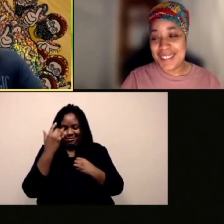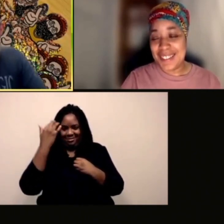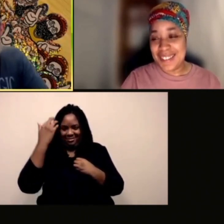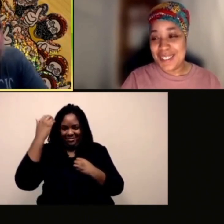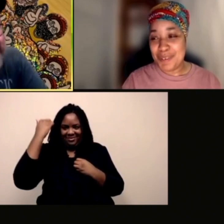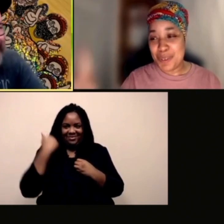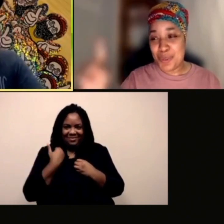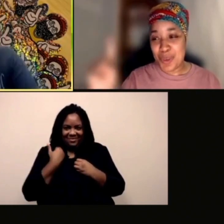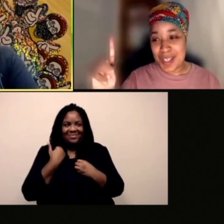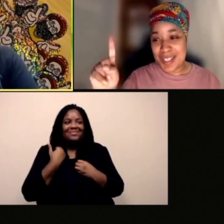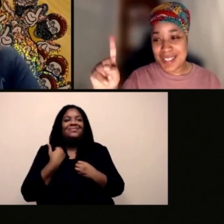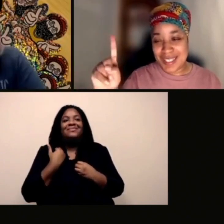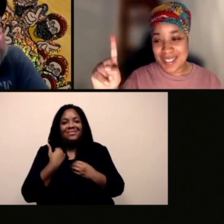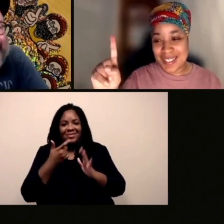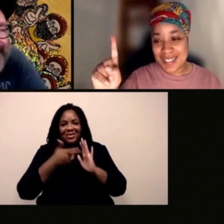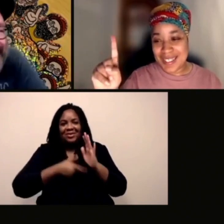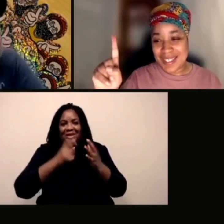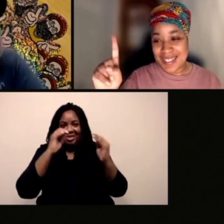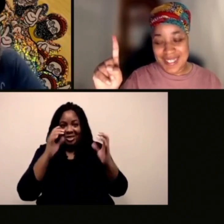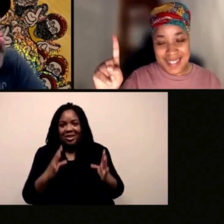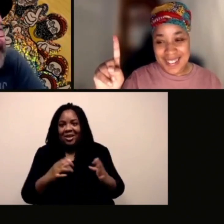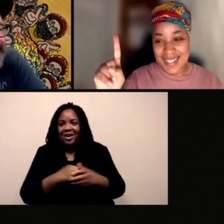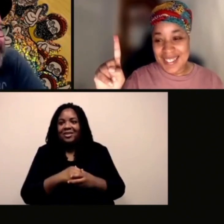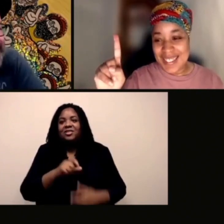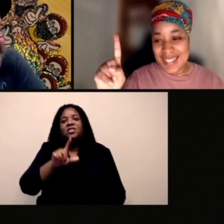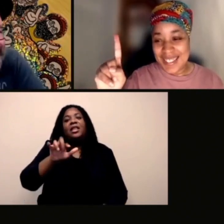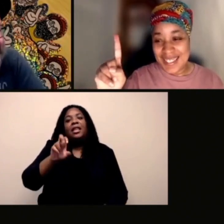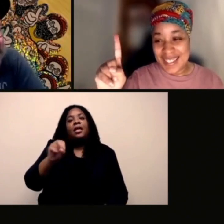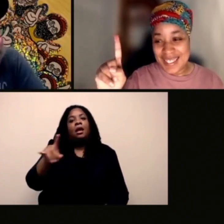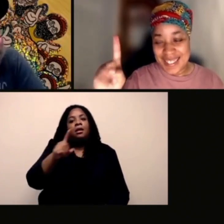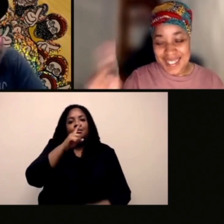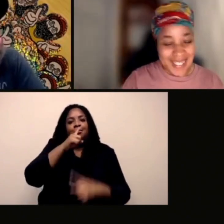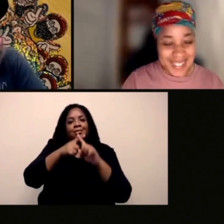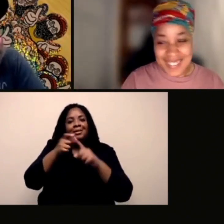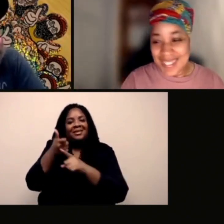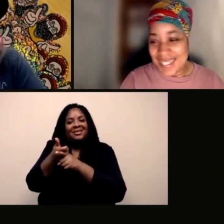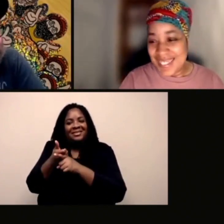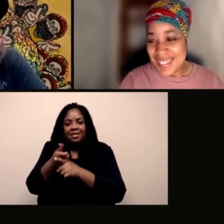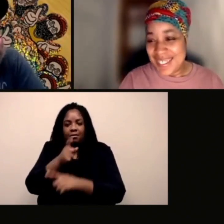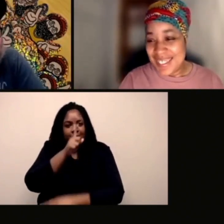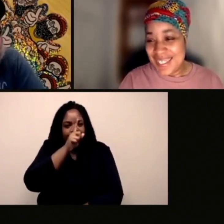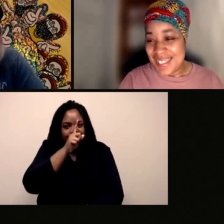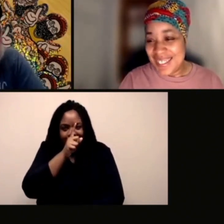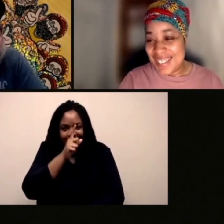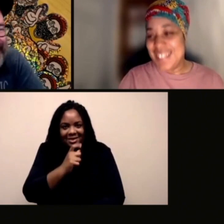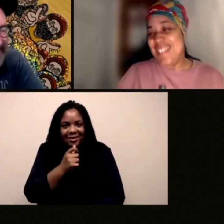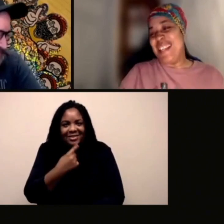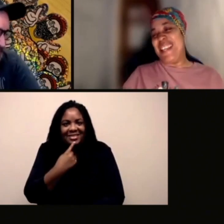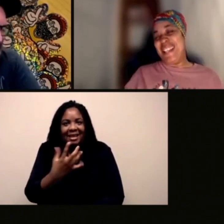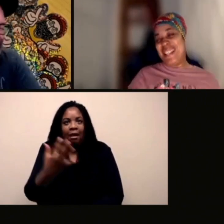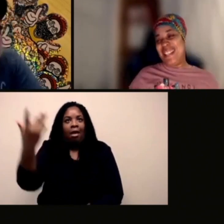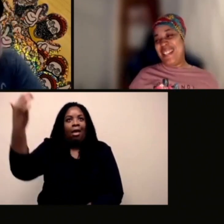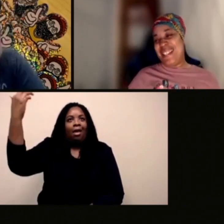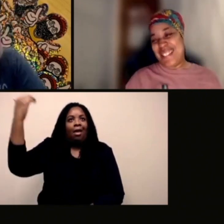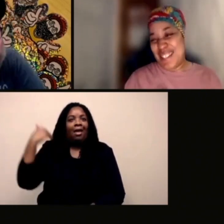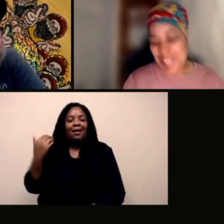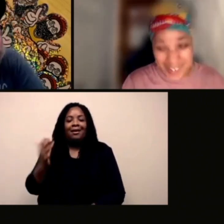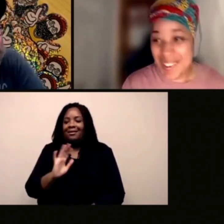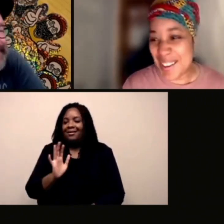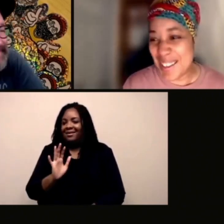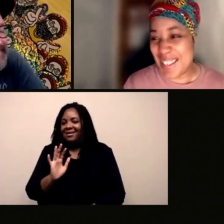educator. As Leon has muted himself, yes, let's not go that far back. It's wonderful that